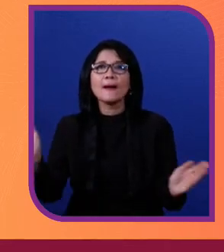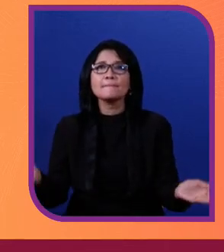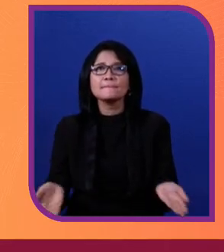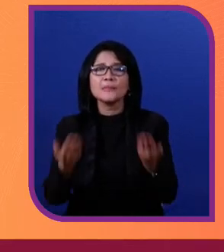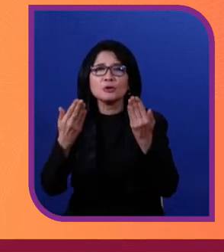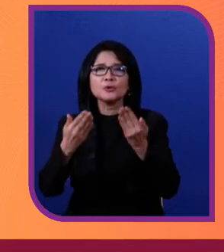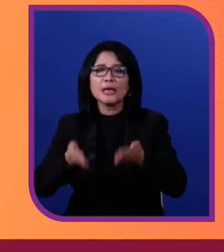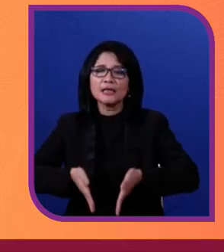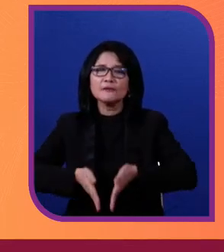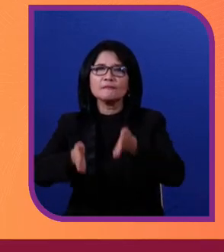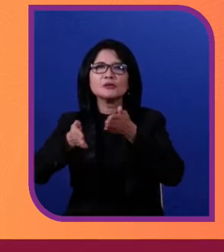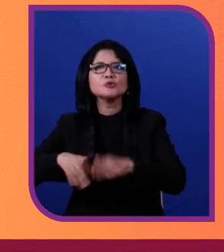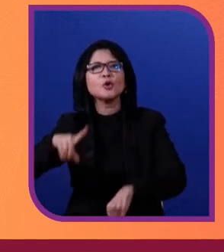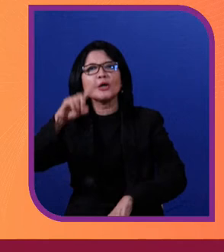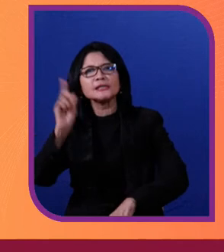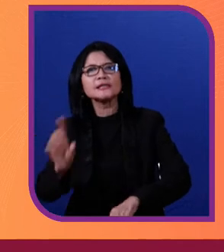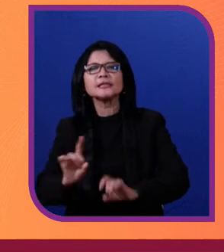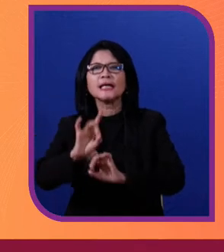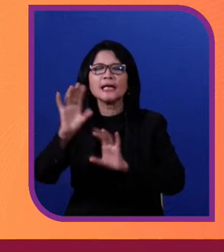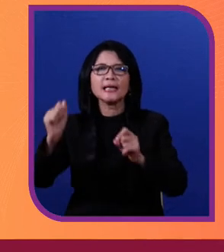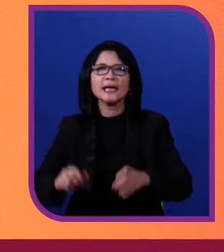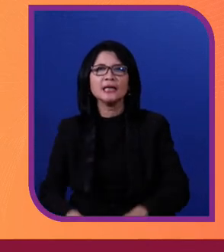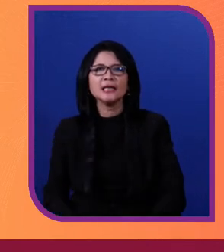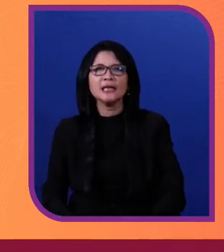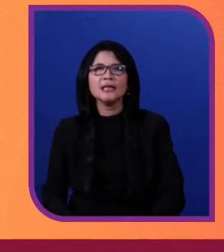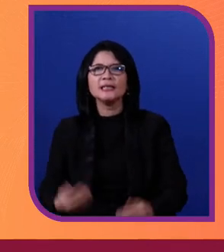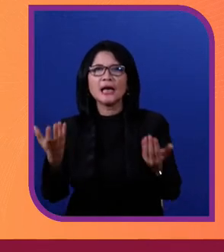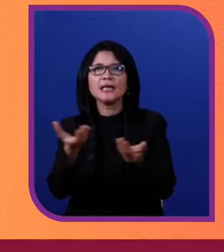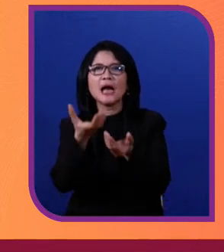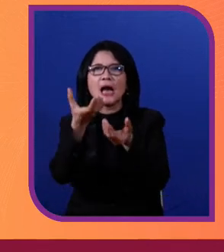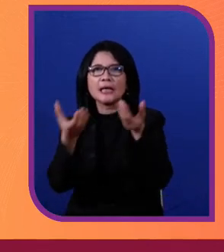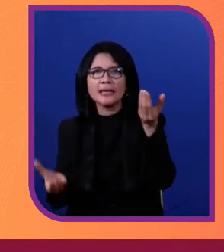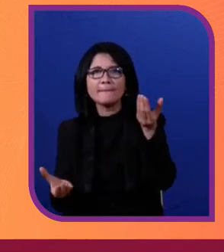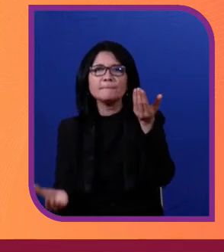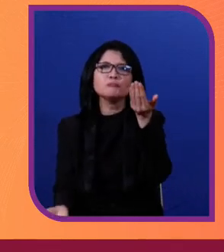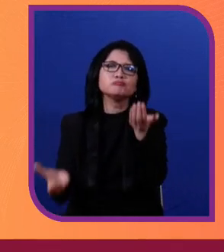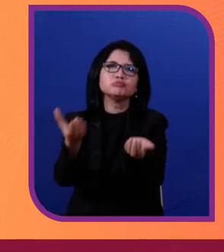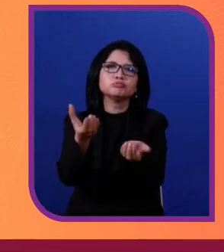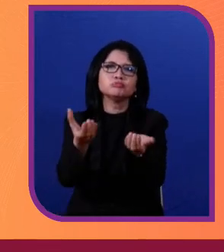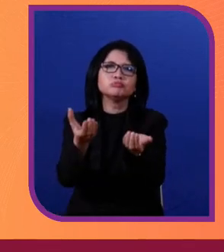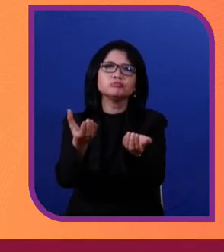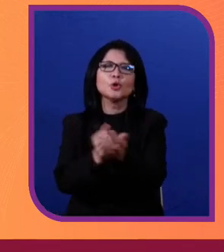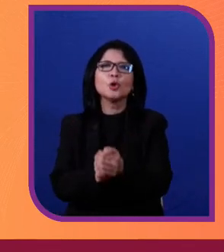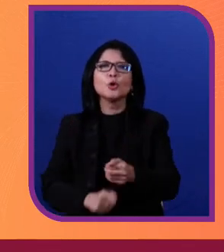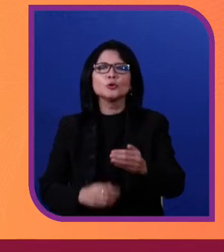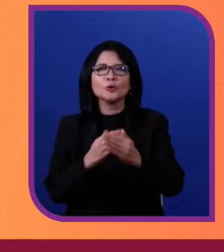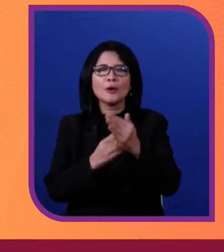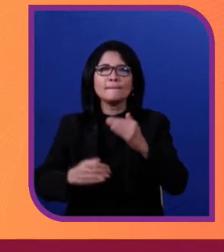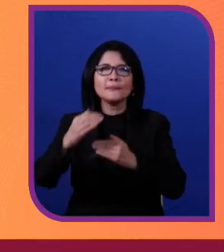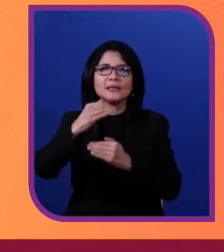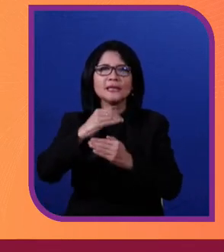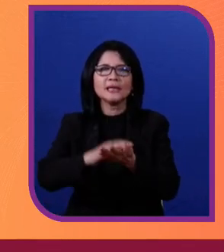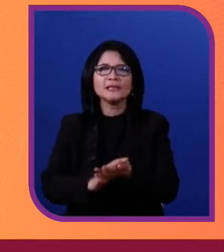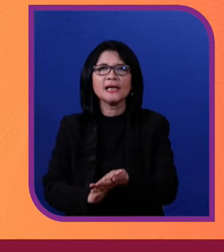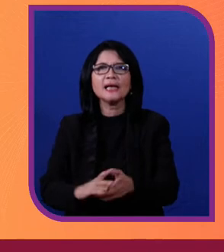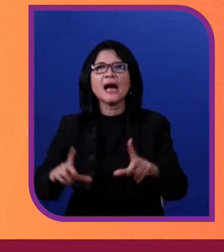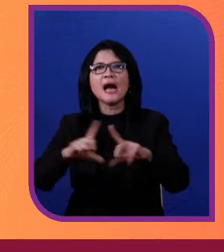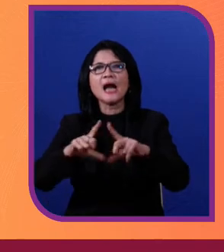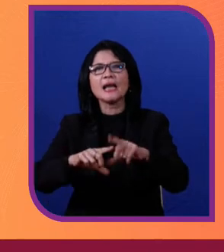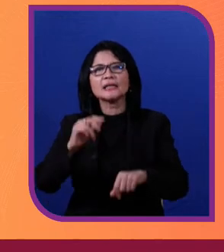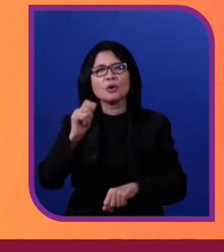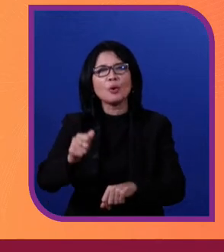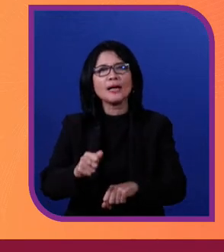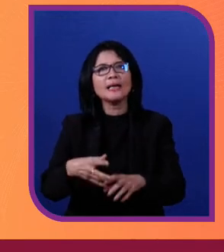to financed in Indonesia by kredit Innova definitions and tools and over blender financing Solutions to